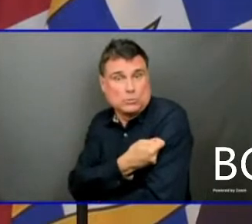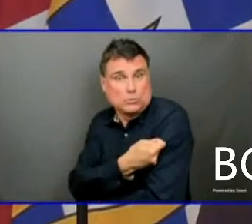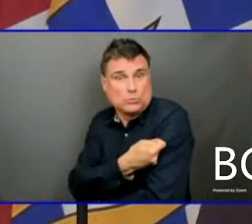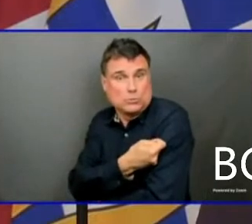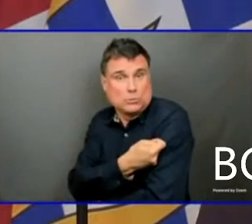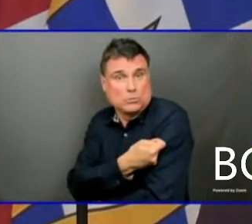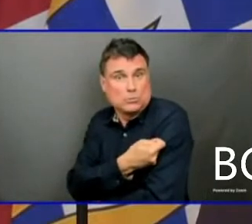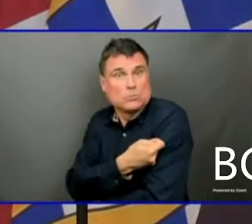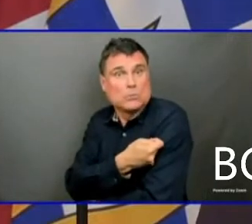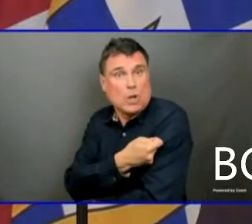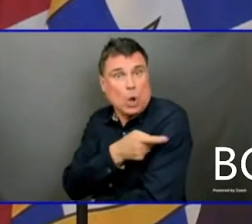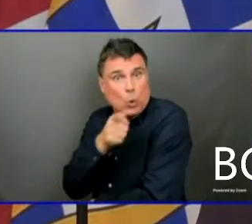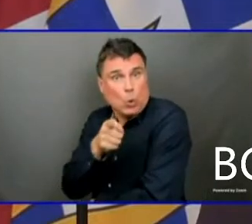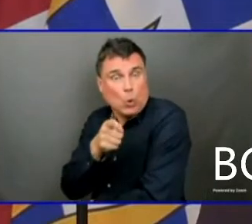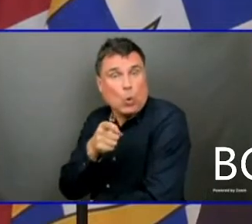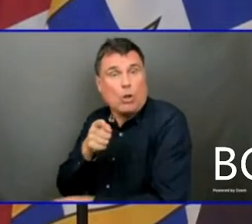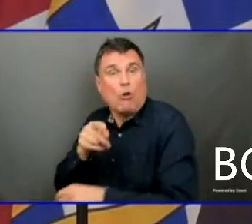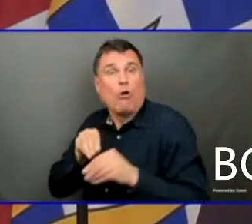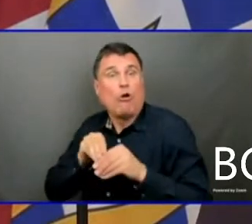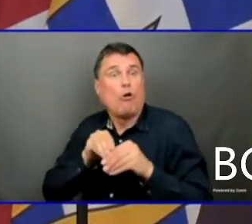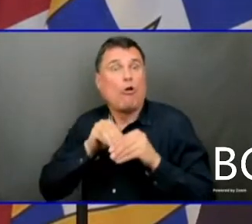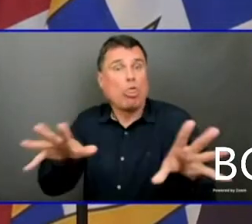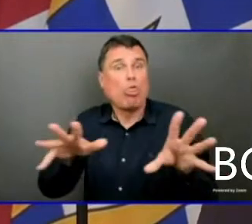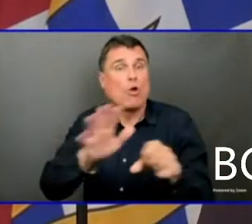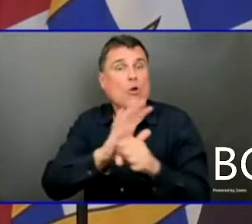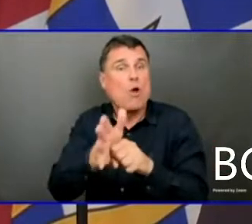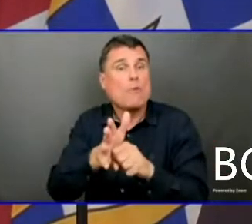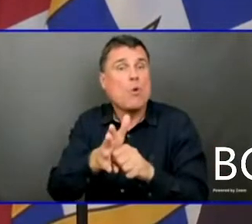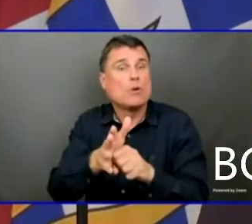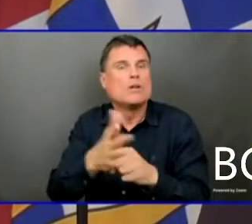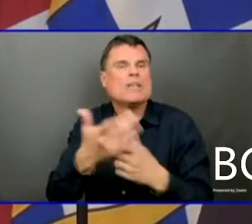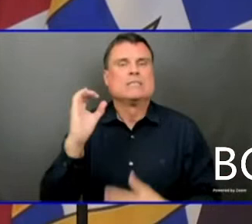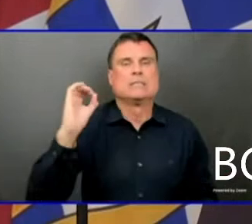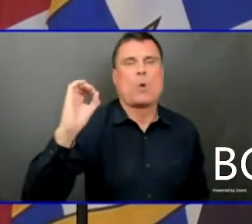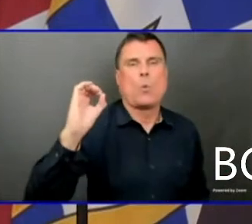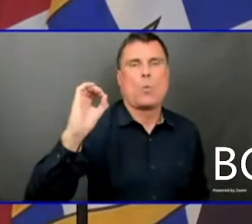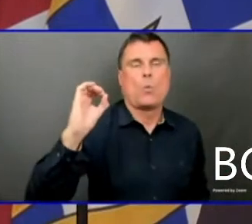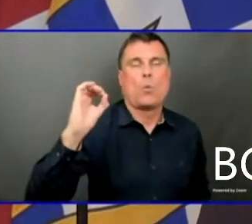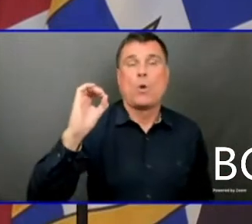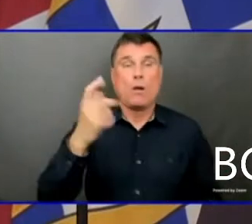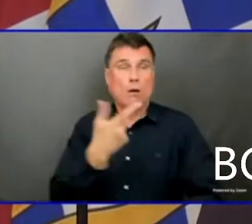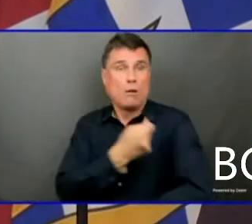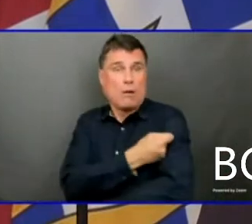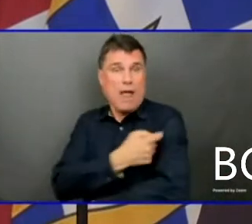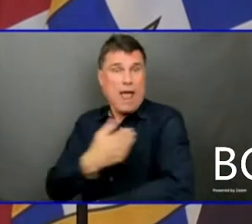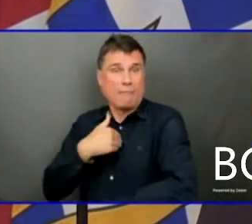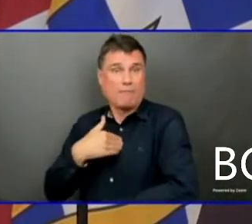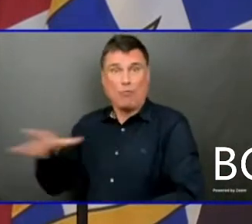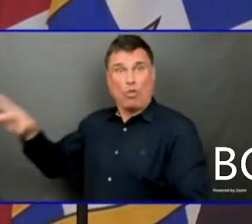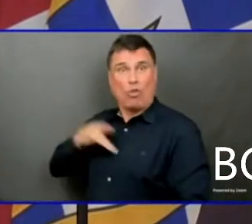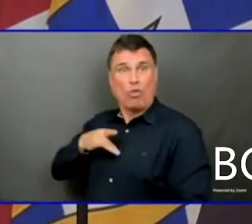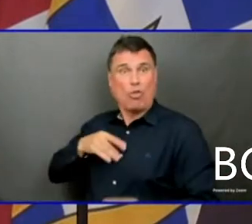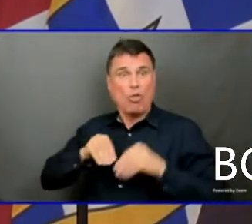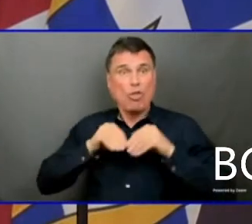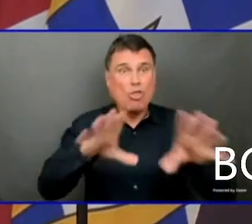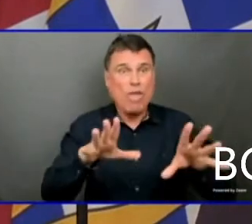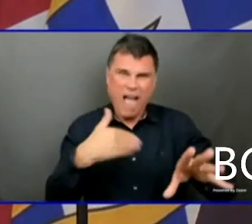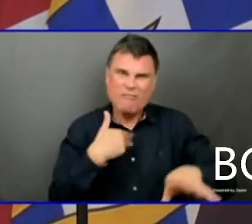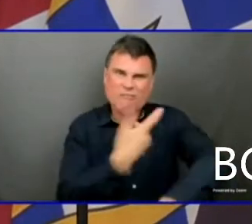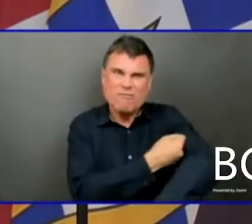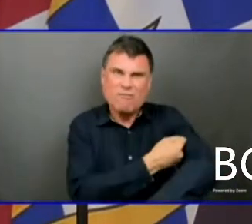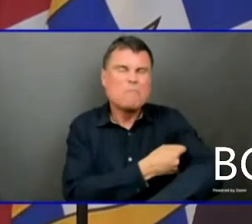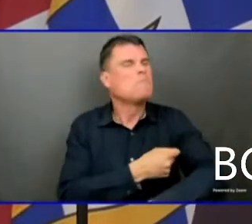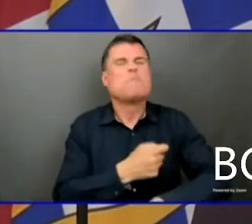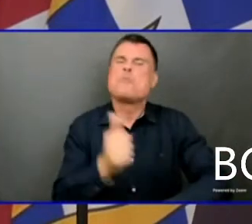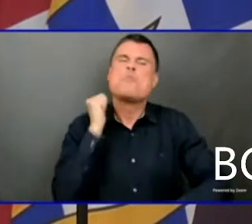people who are outside, assuming they're not in a great big giant jammed up crowd, take their mask off What's your advice for outdoor mask wearing?